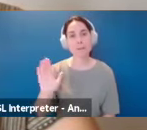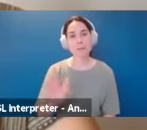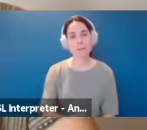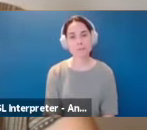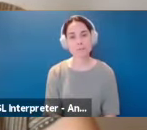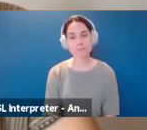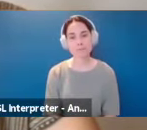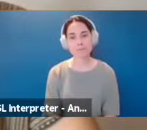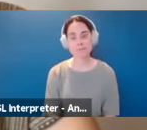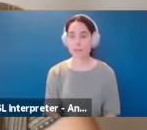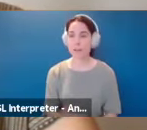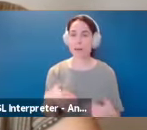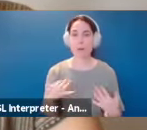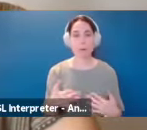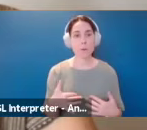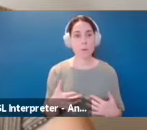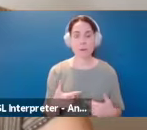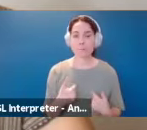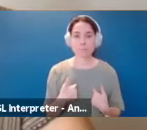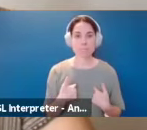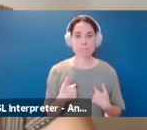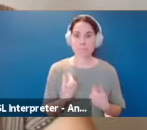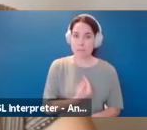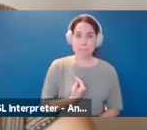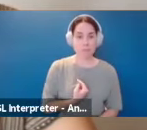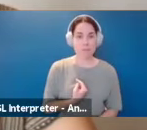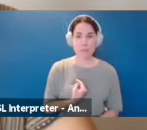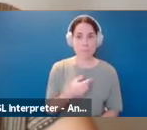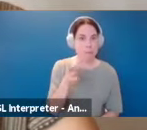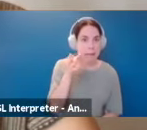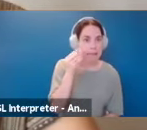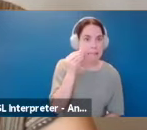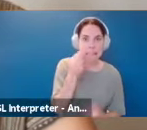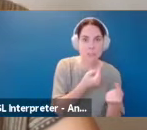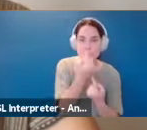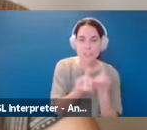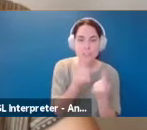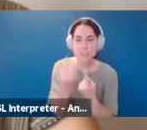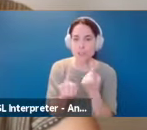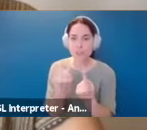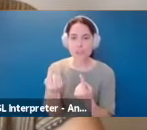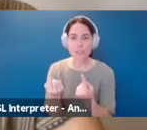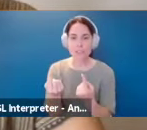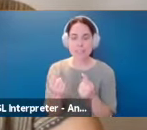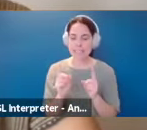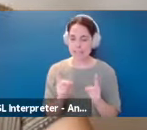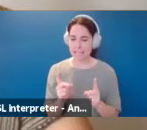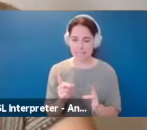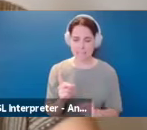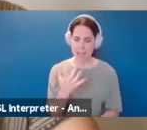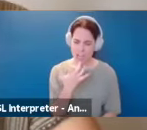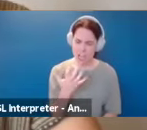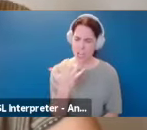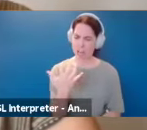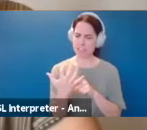Just listening to you now, Vimalasara, it's really striking to me that whatever courage is required of me, it doesn't compare to